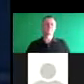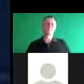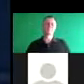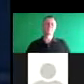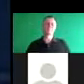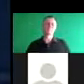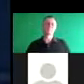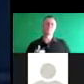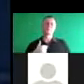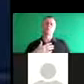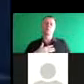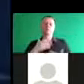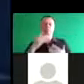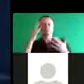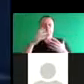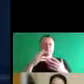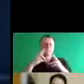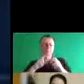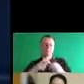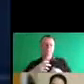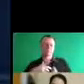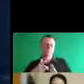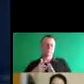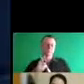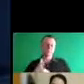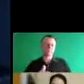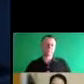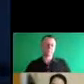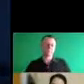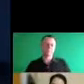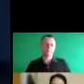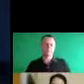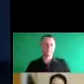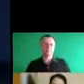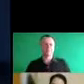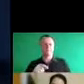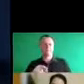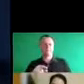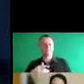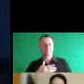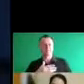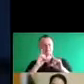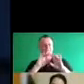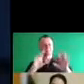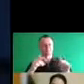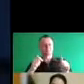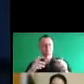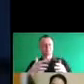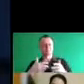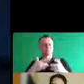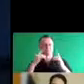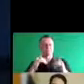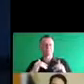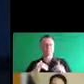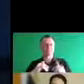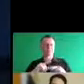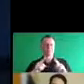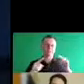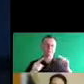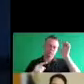further, and I think this has been a great opportunity for me to test those two very different things